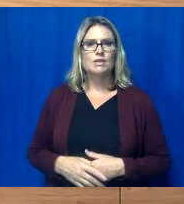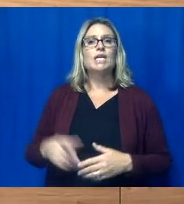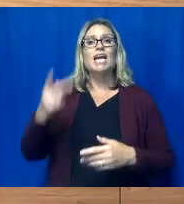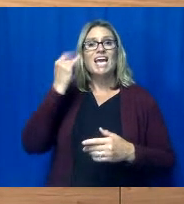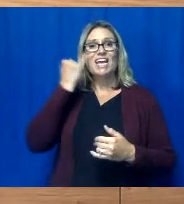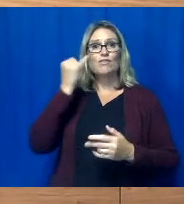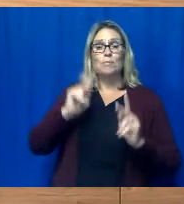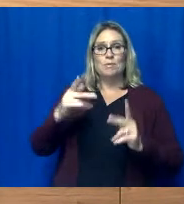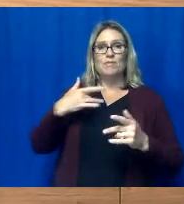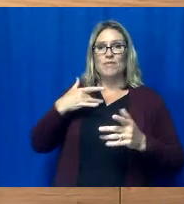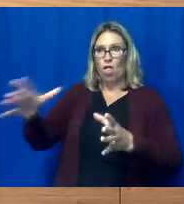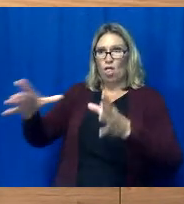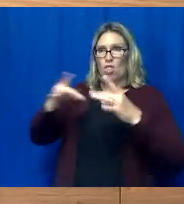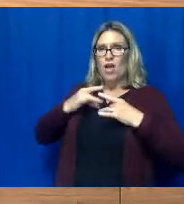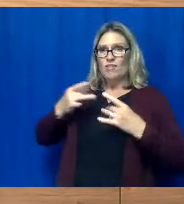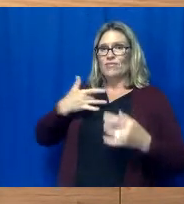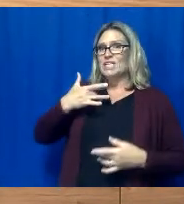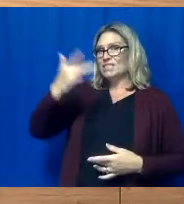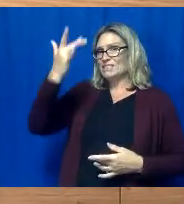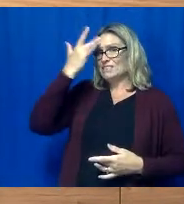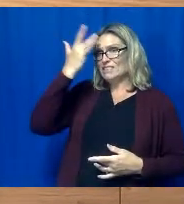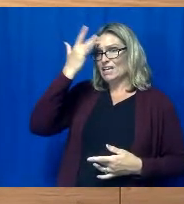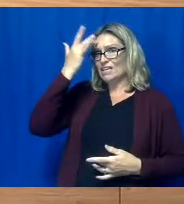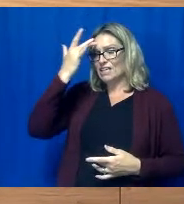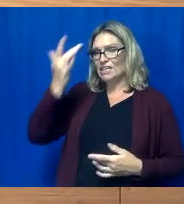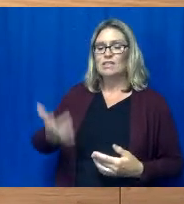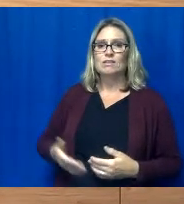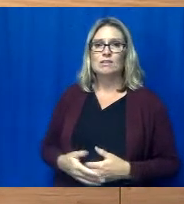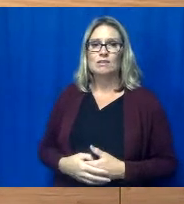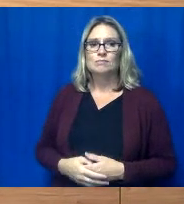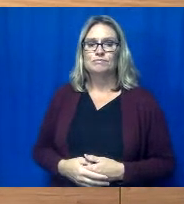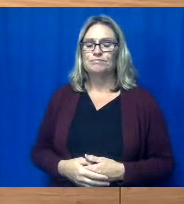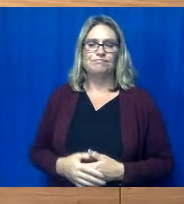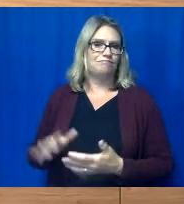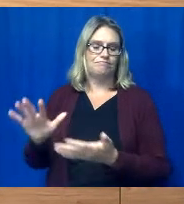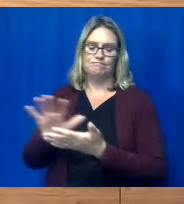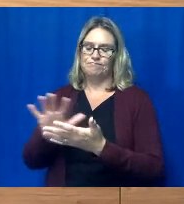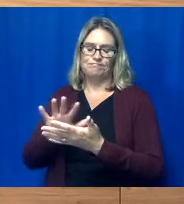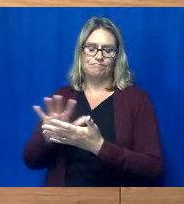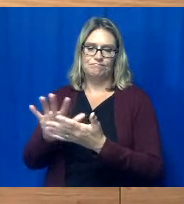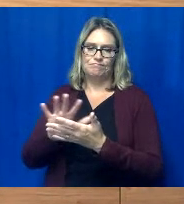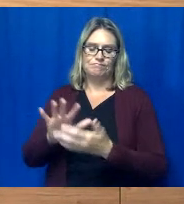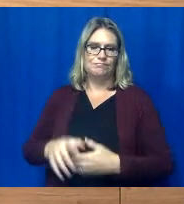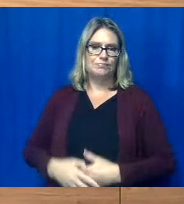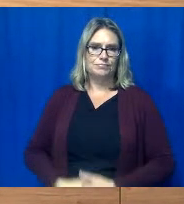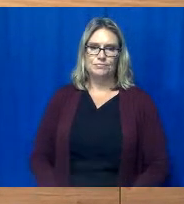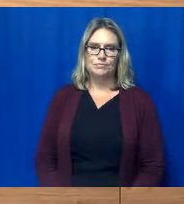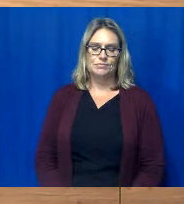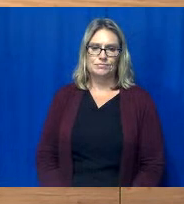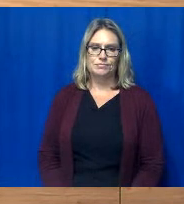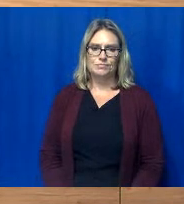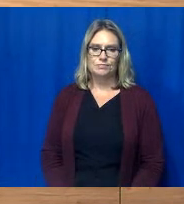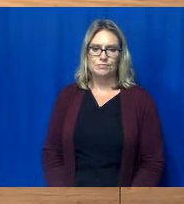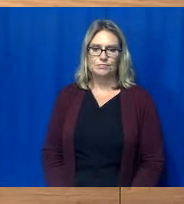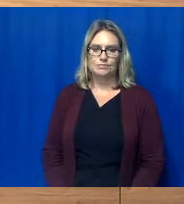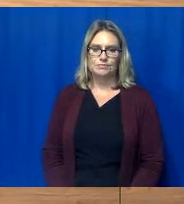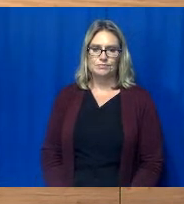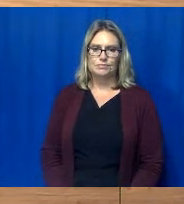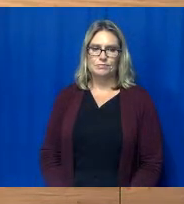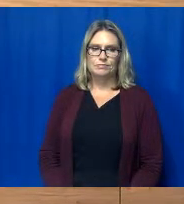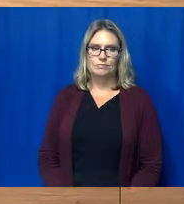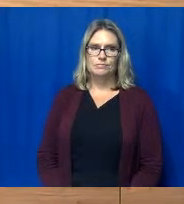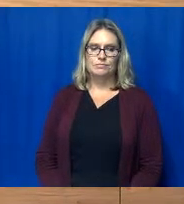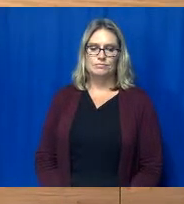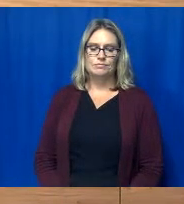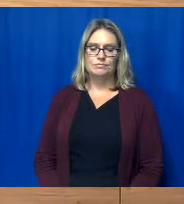We have seen that the delays to get an appointment and also to get the results, it can take a lot of time, and that can be very frustrating. So